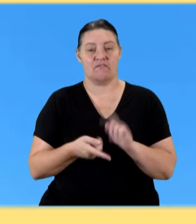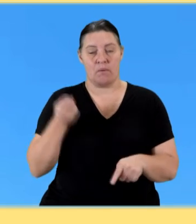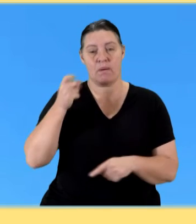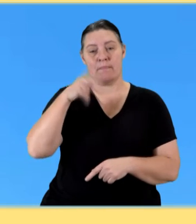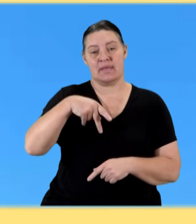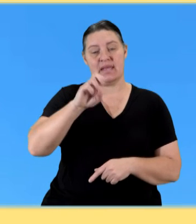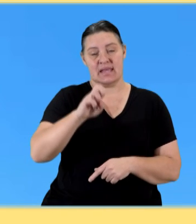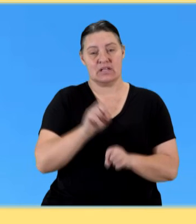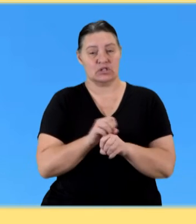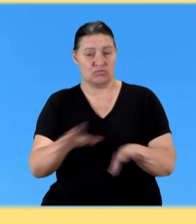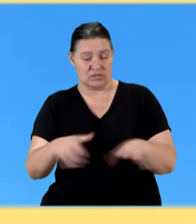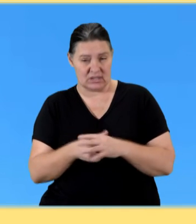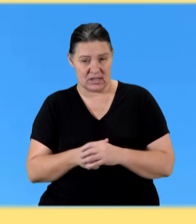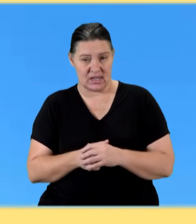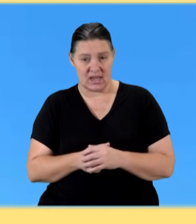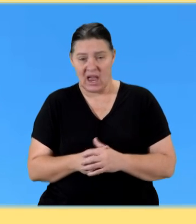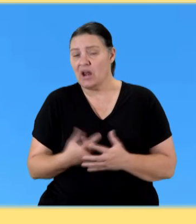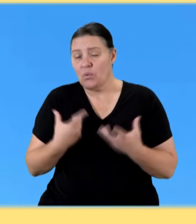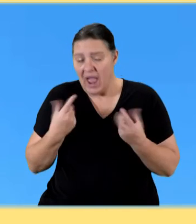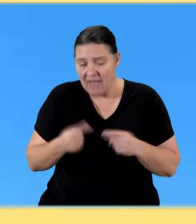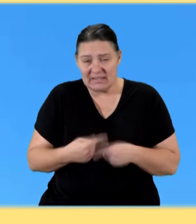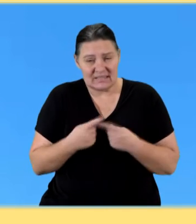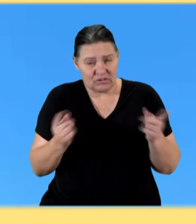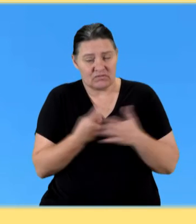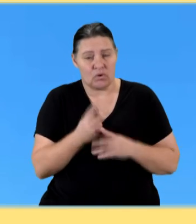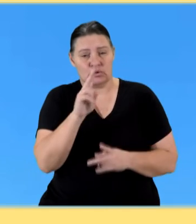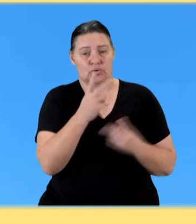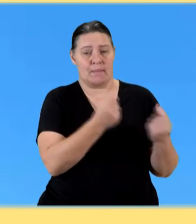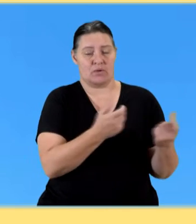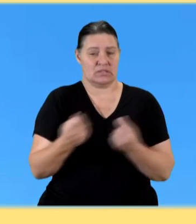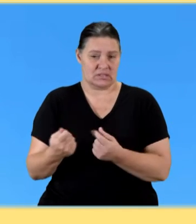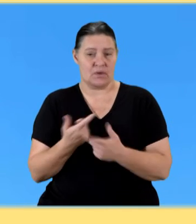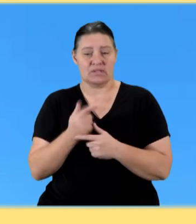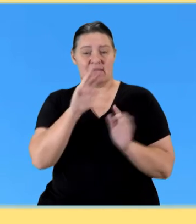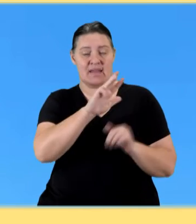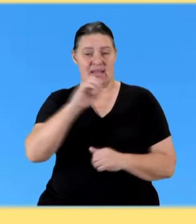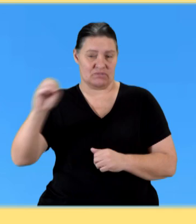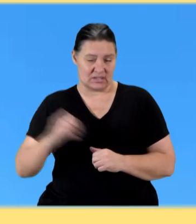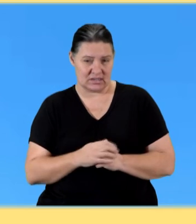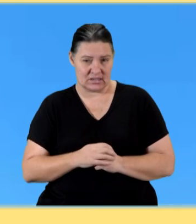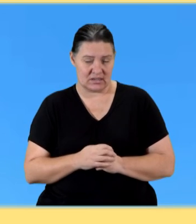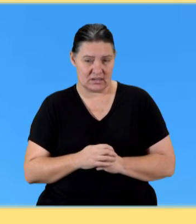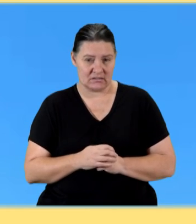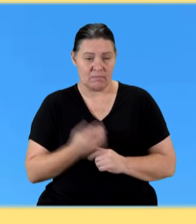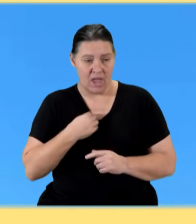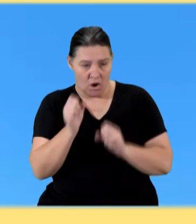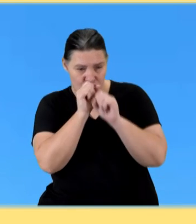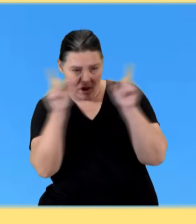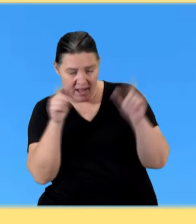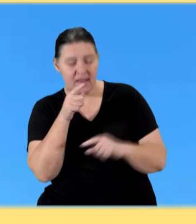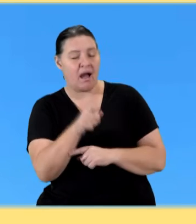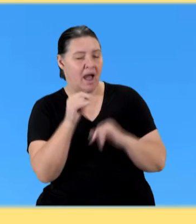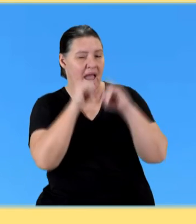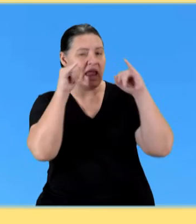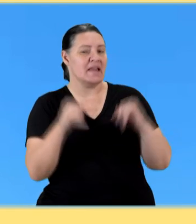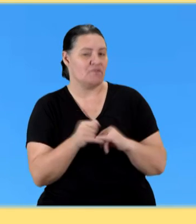from PE distributors, and we did get the difference between these two amounts, which was 900. And we realized that